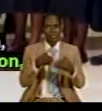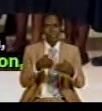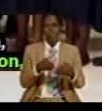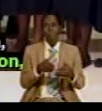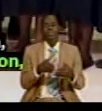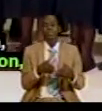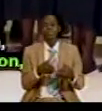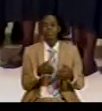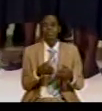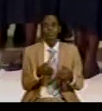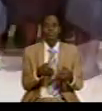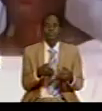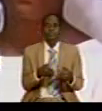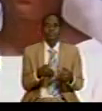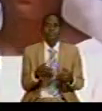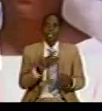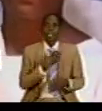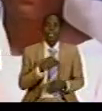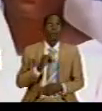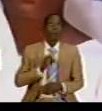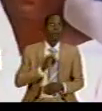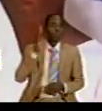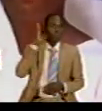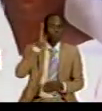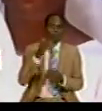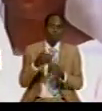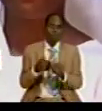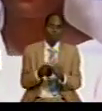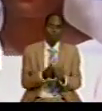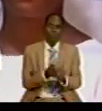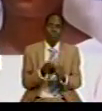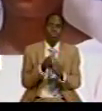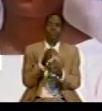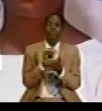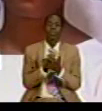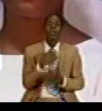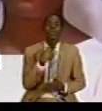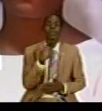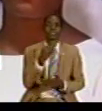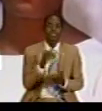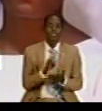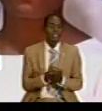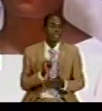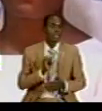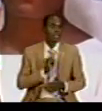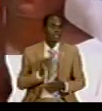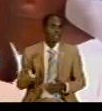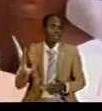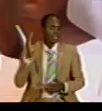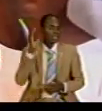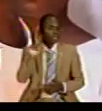direction, and I'll follow that voice that I hear.